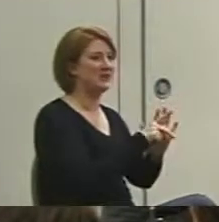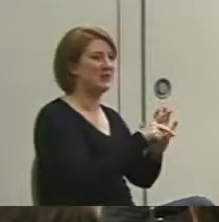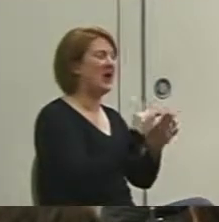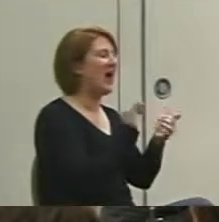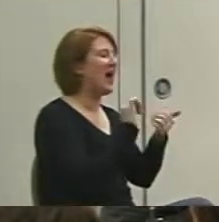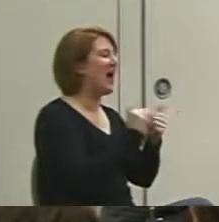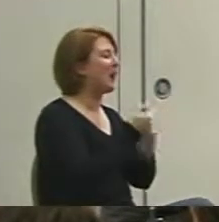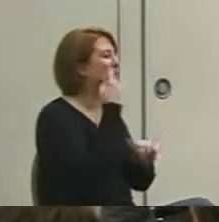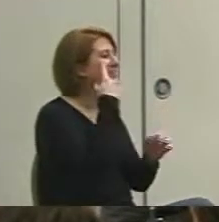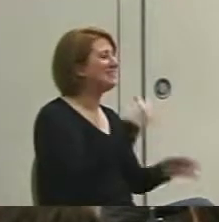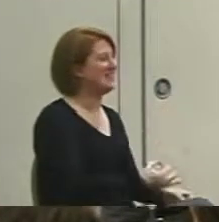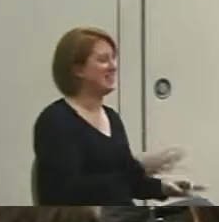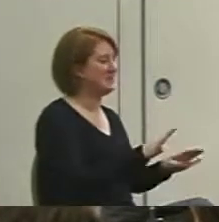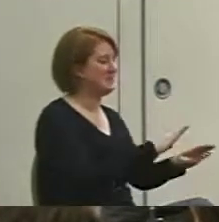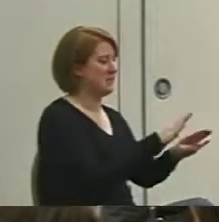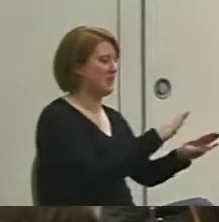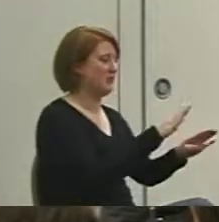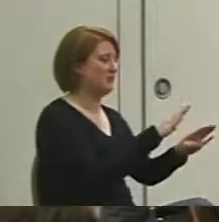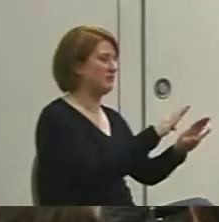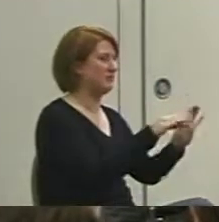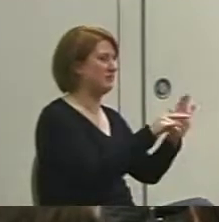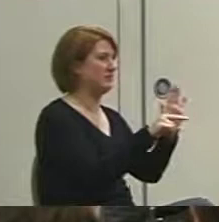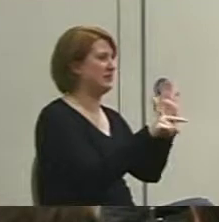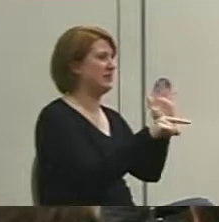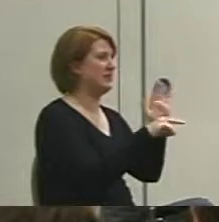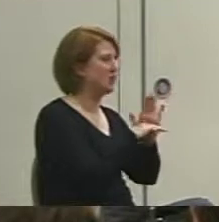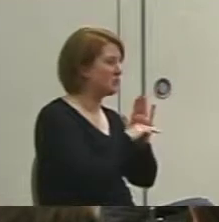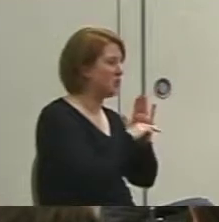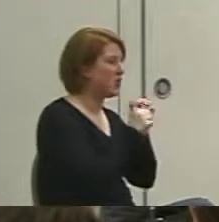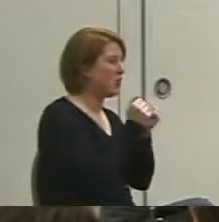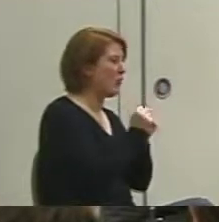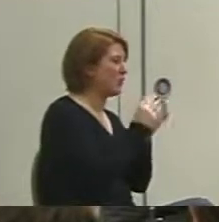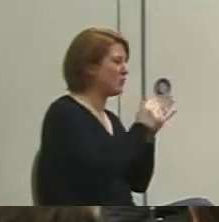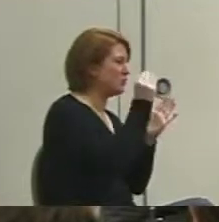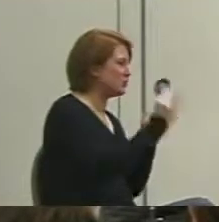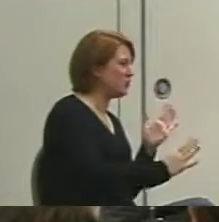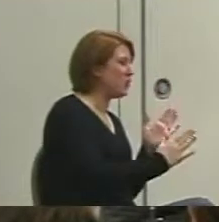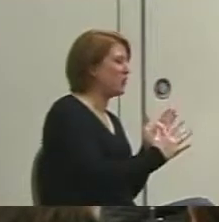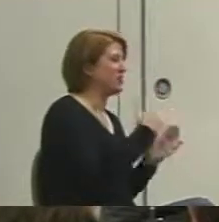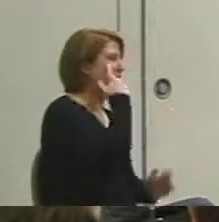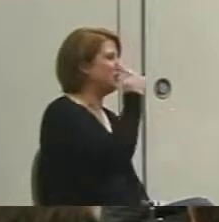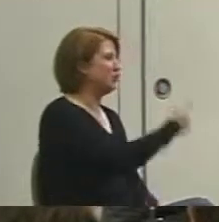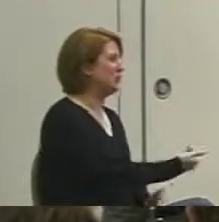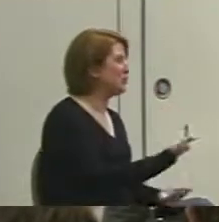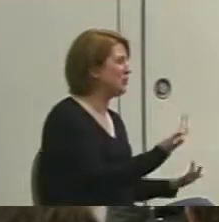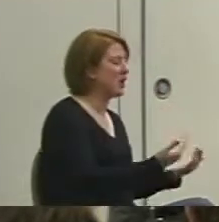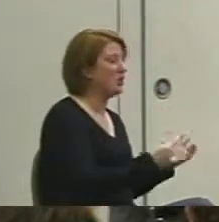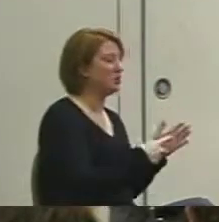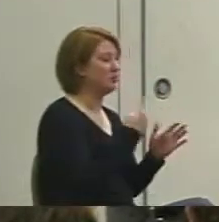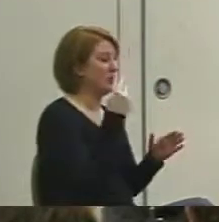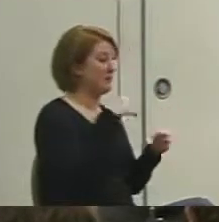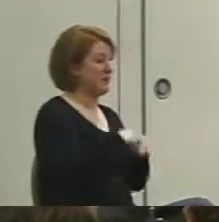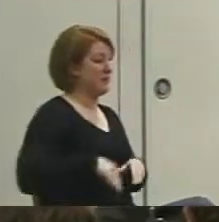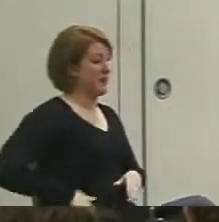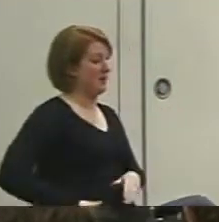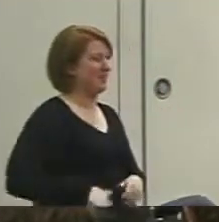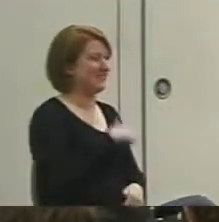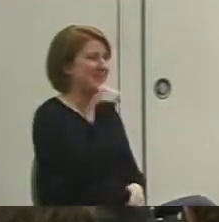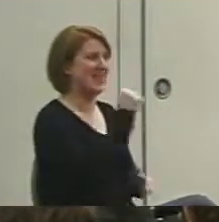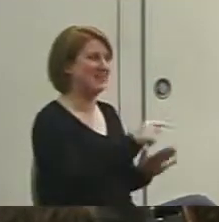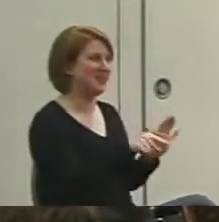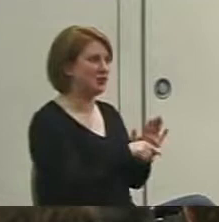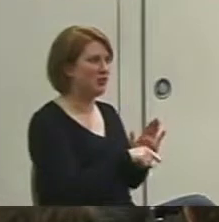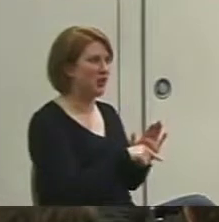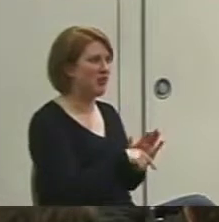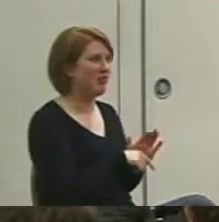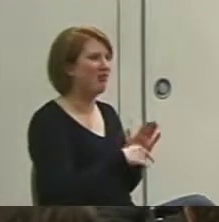decide as a behavior detrimental with your student, or is that just up to you? Is 2 times in the pocket maybe not detrimental because